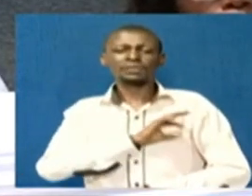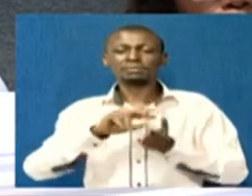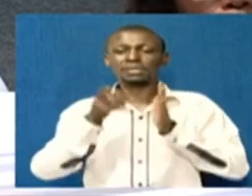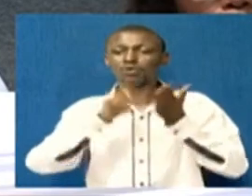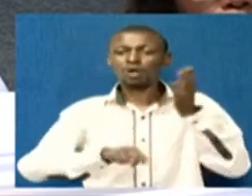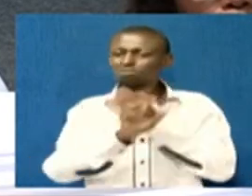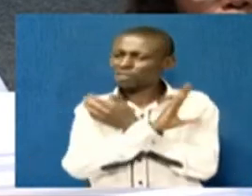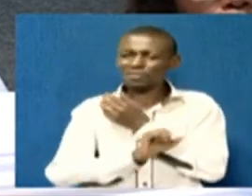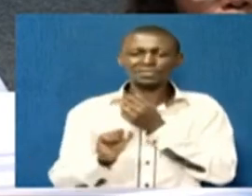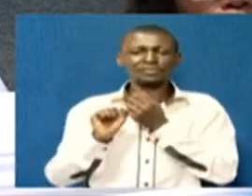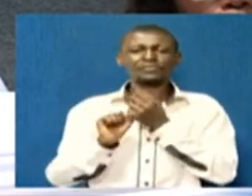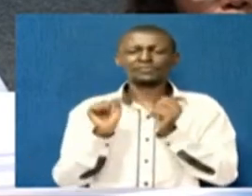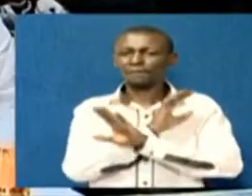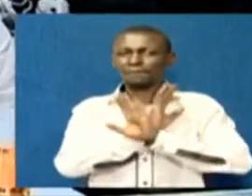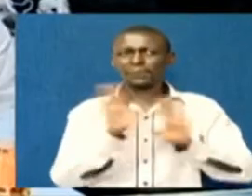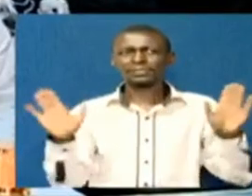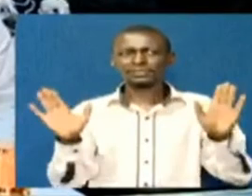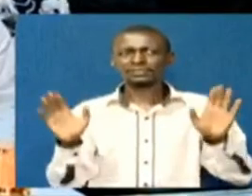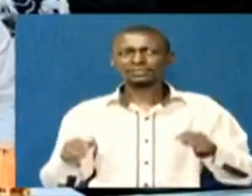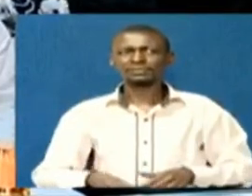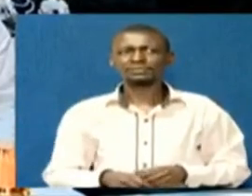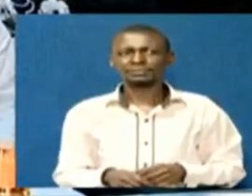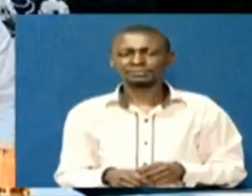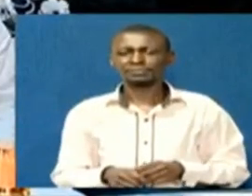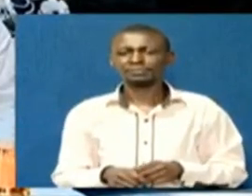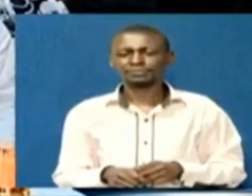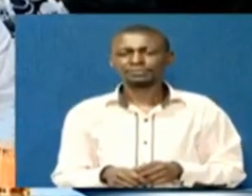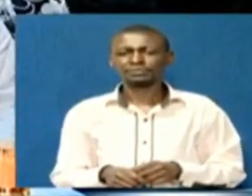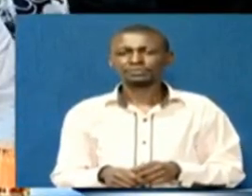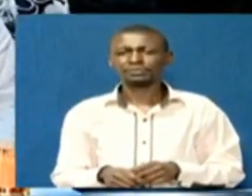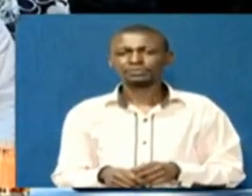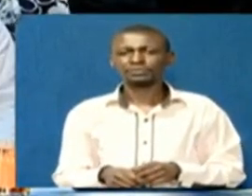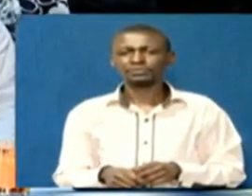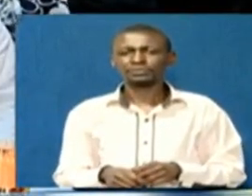It has no other word but stealing.